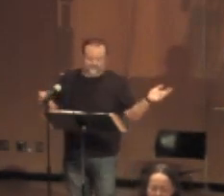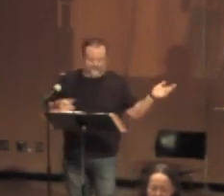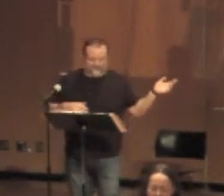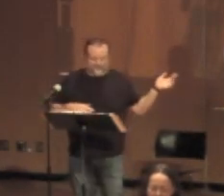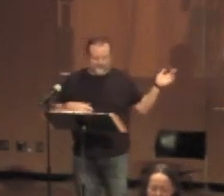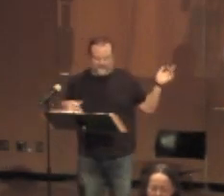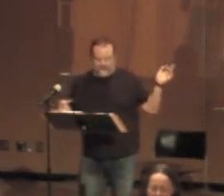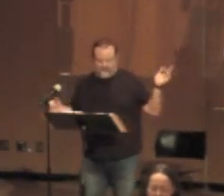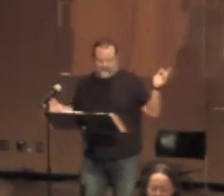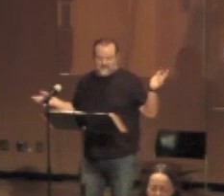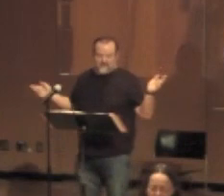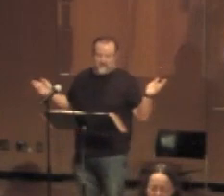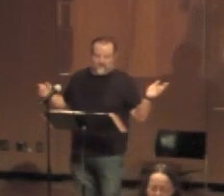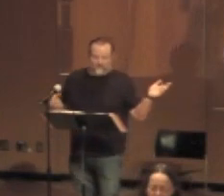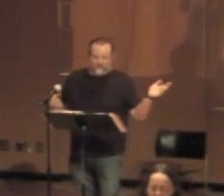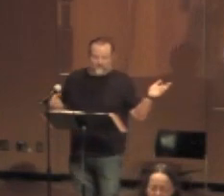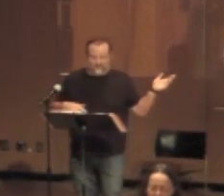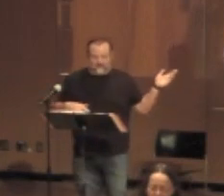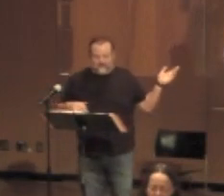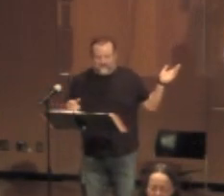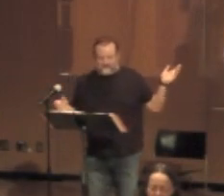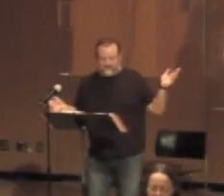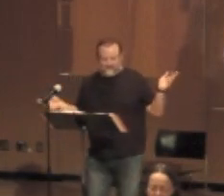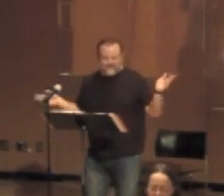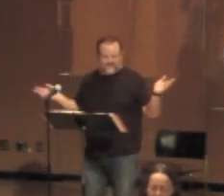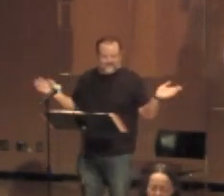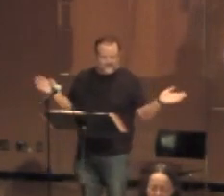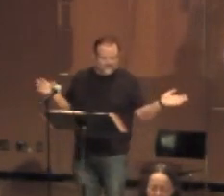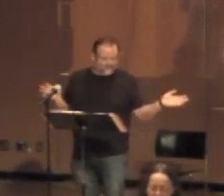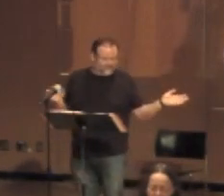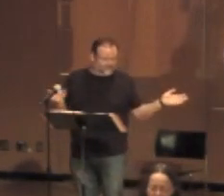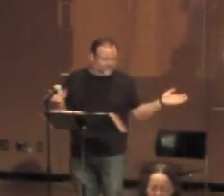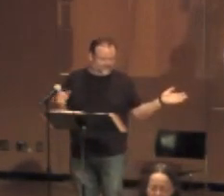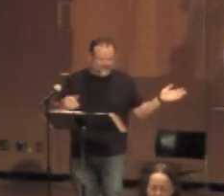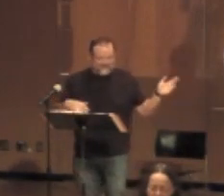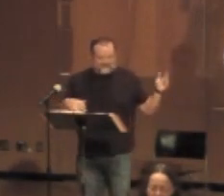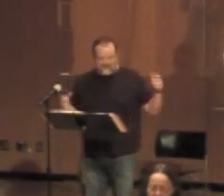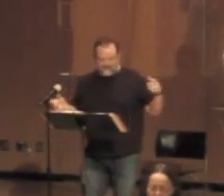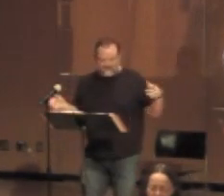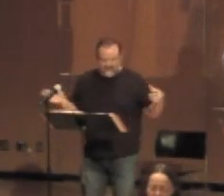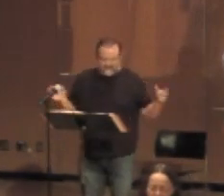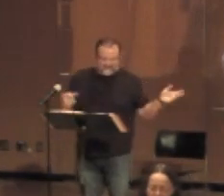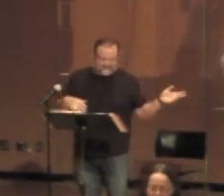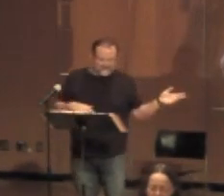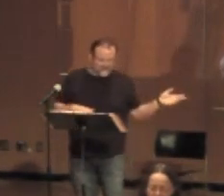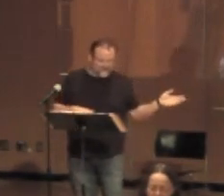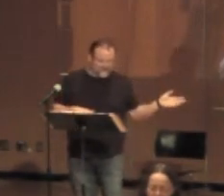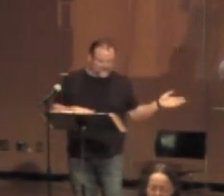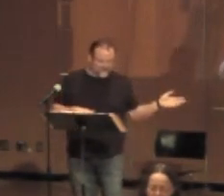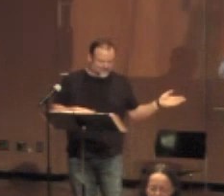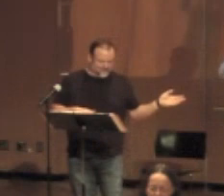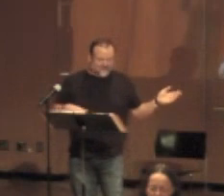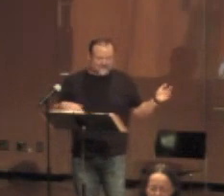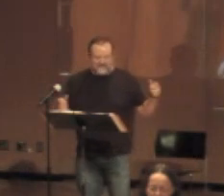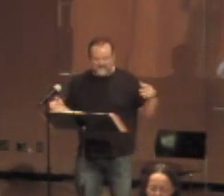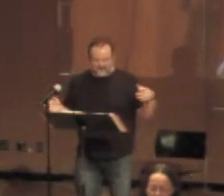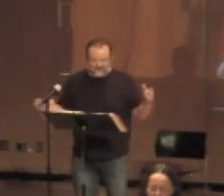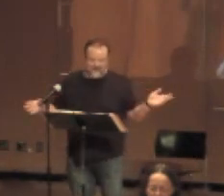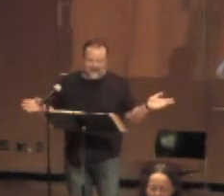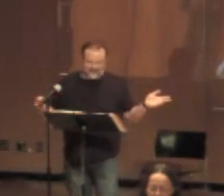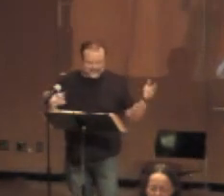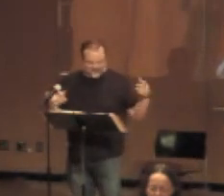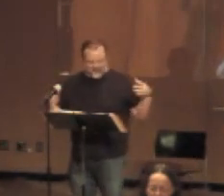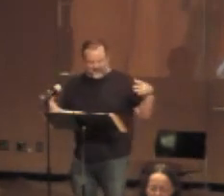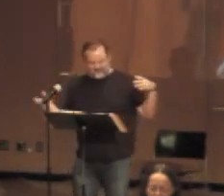finger out he imitates no is that really you it's so great to see you this is